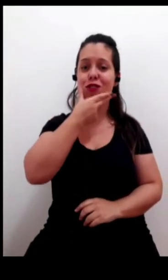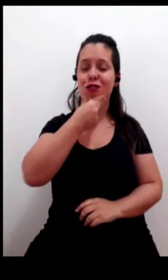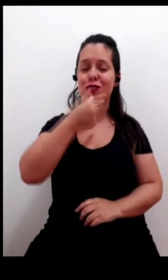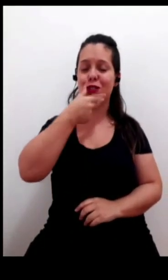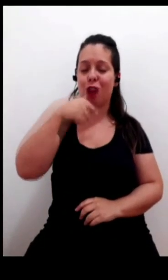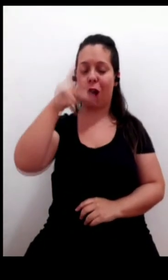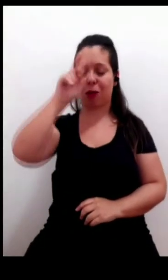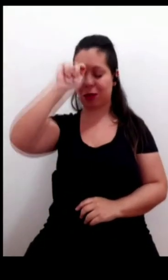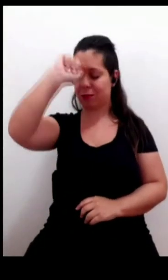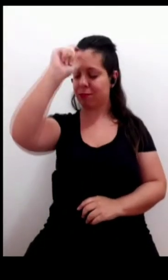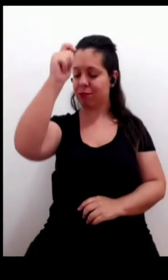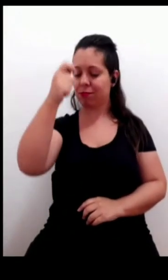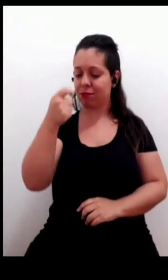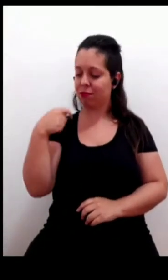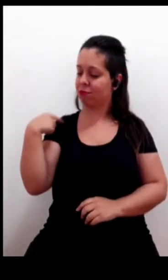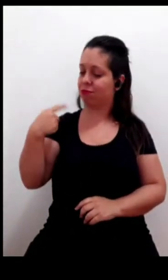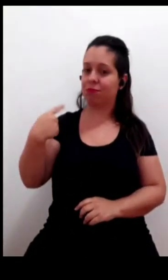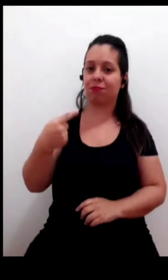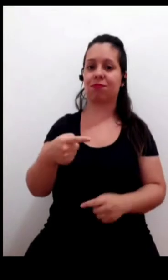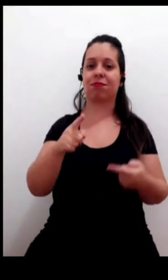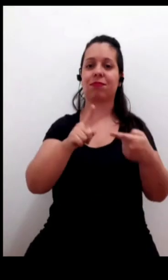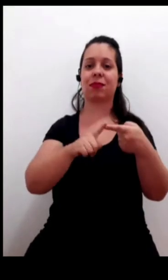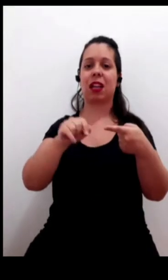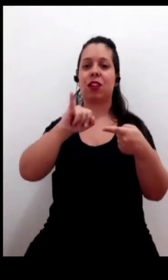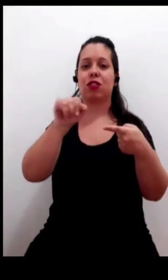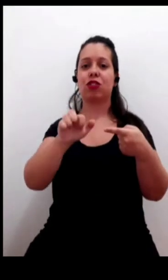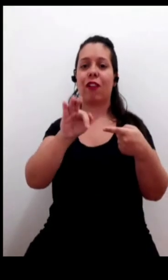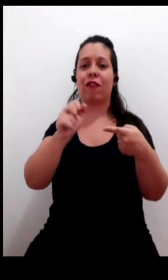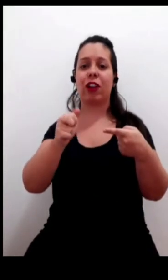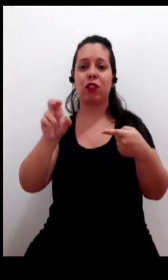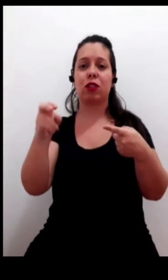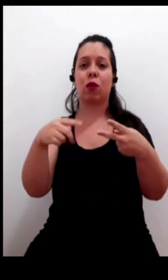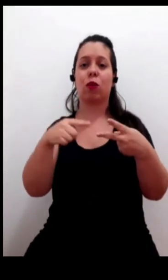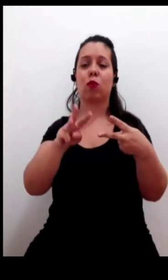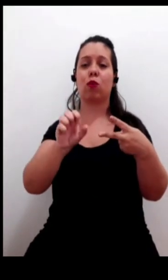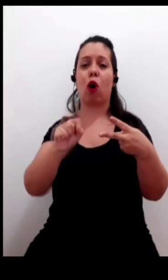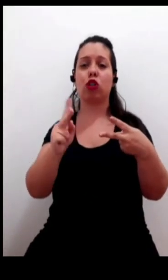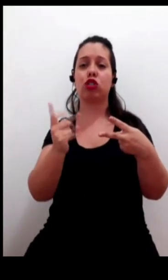Jefferson, Washington, and Lincoln,